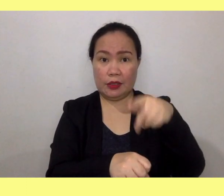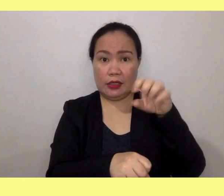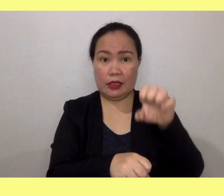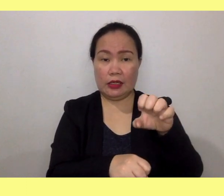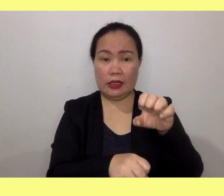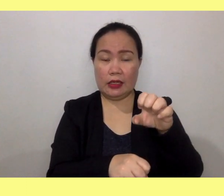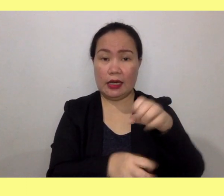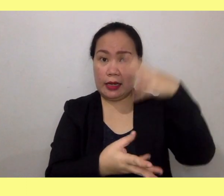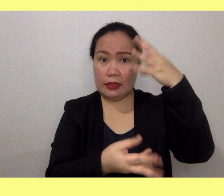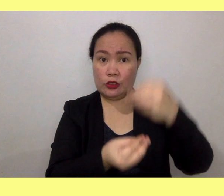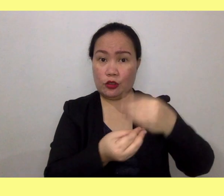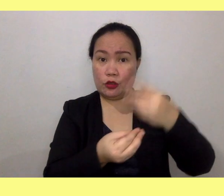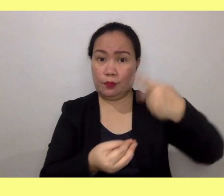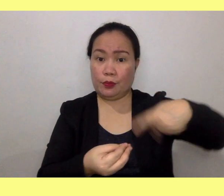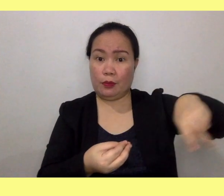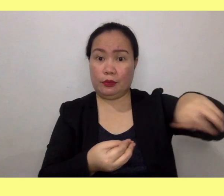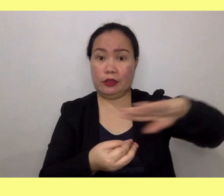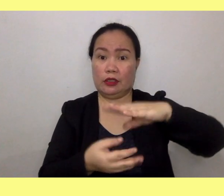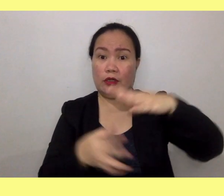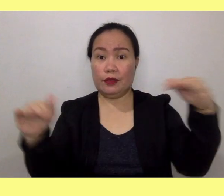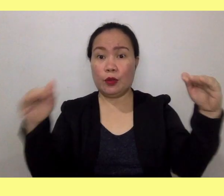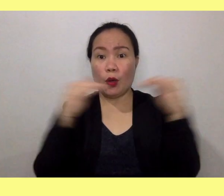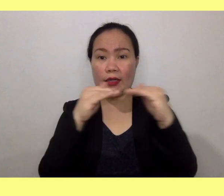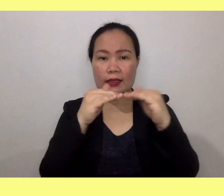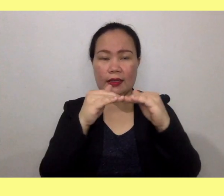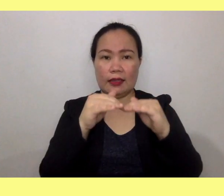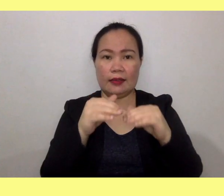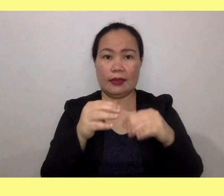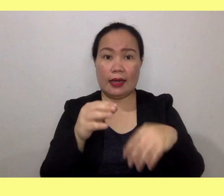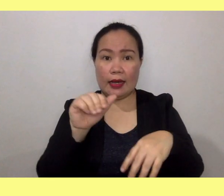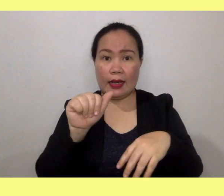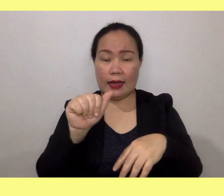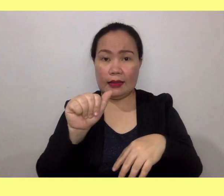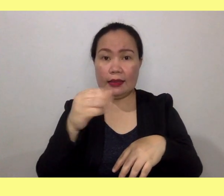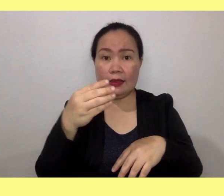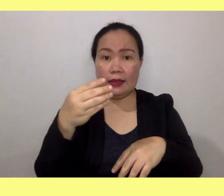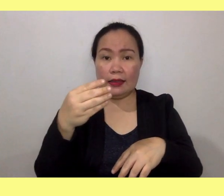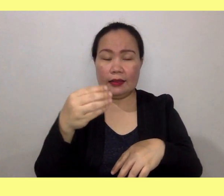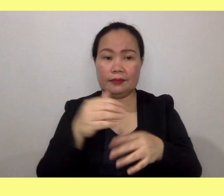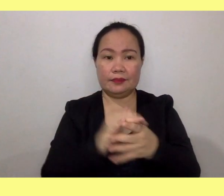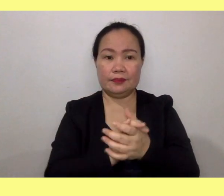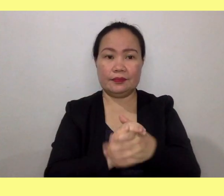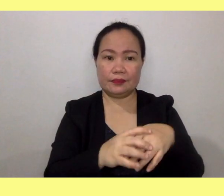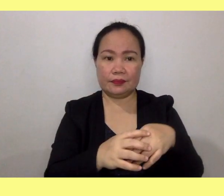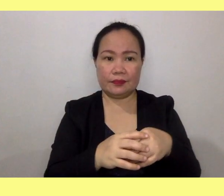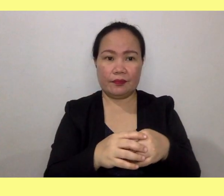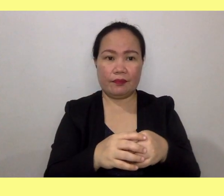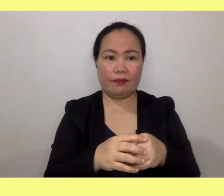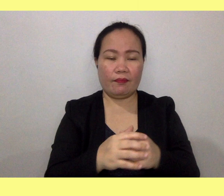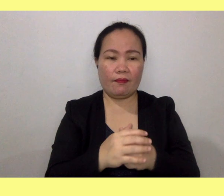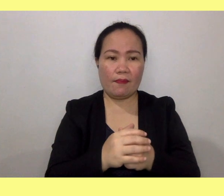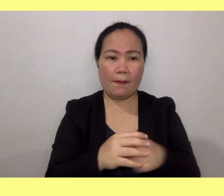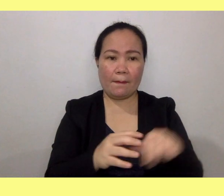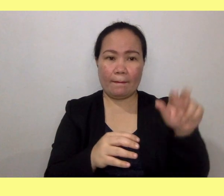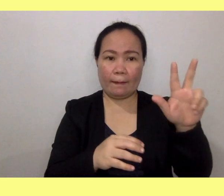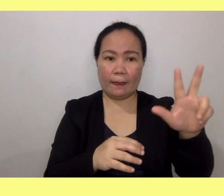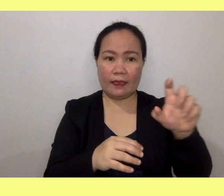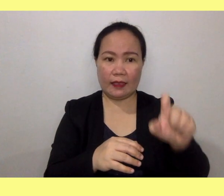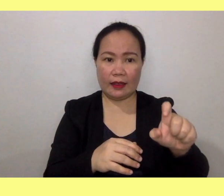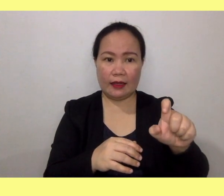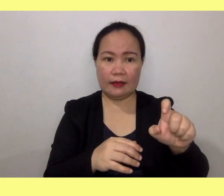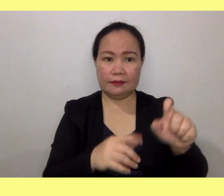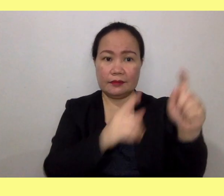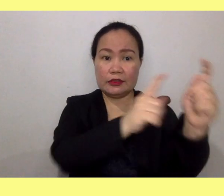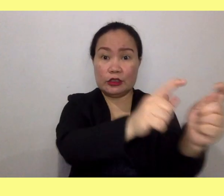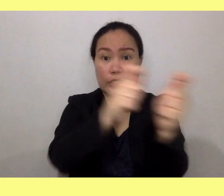So ito, magiging ano na siya, 3x is less than or equal to negative 14. This will become minus